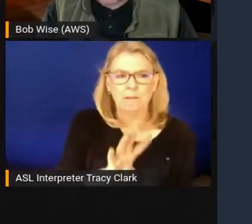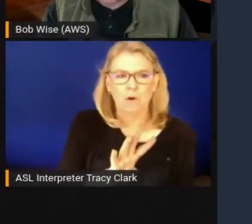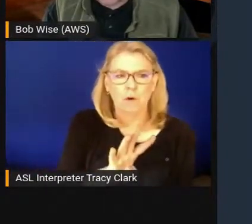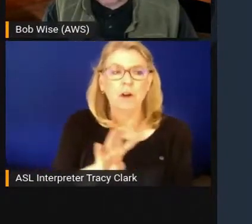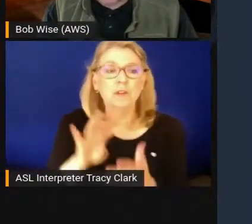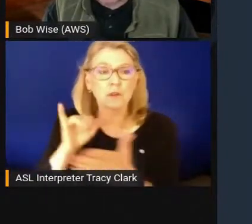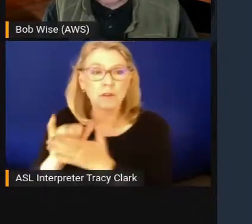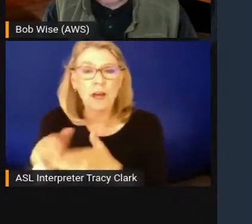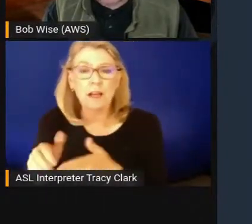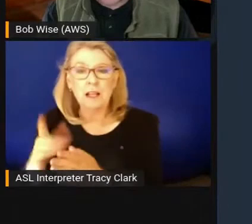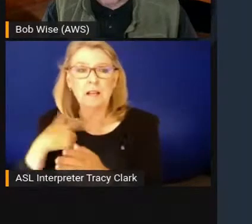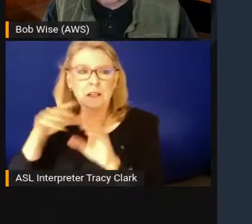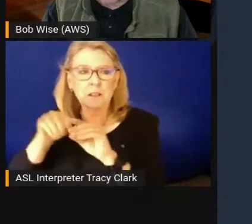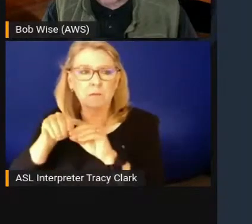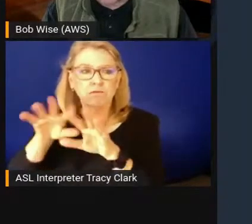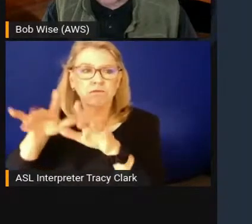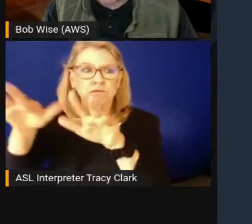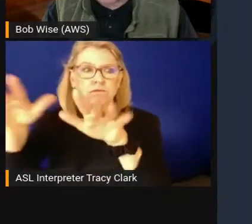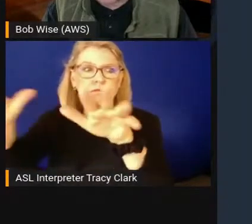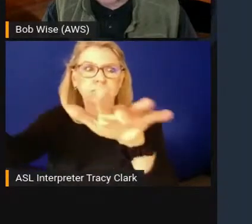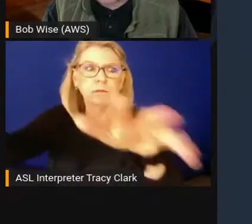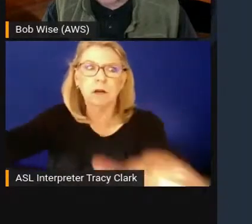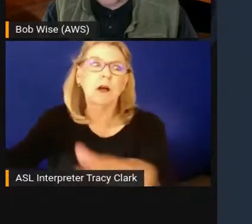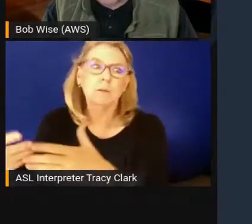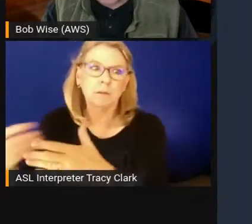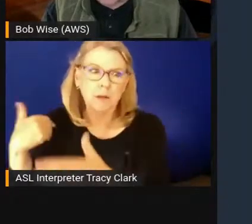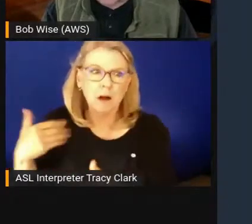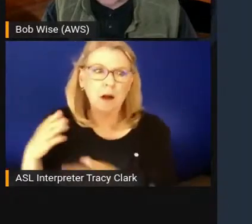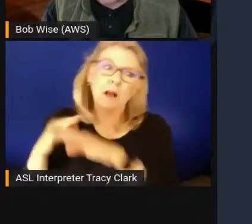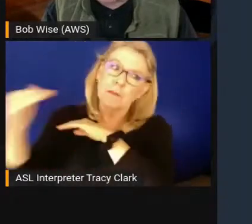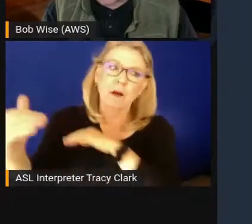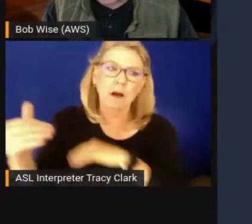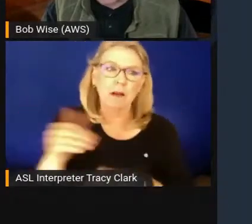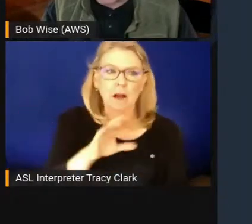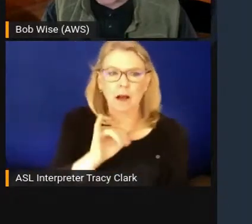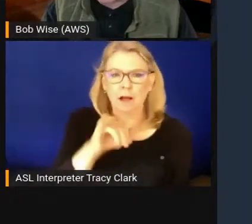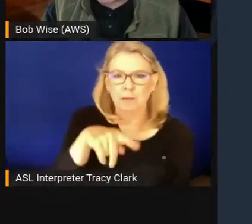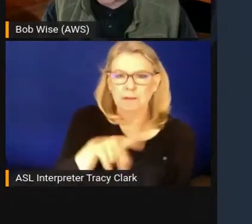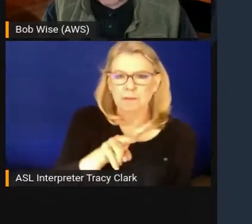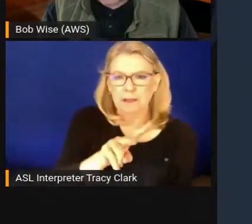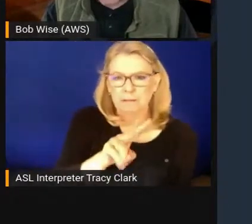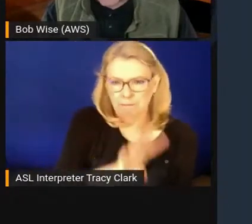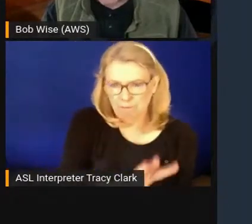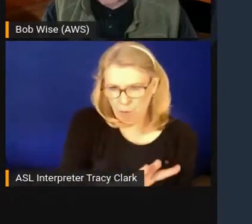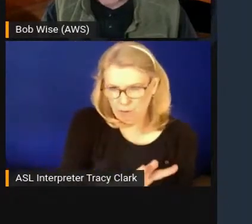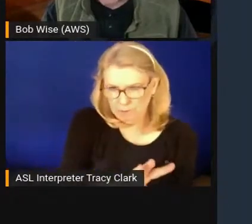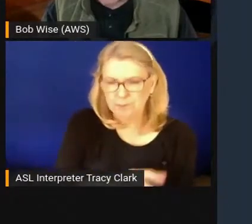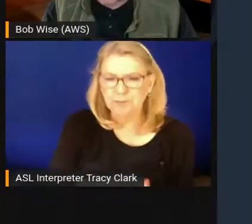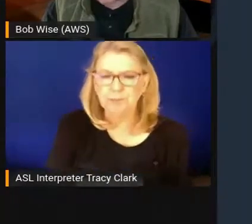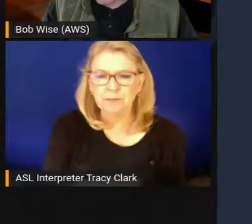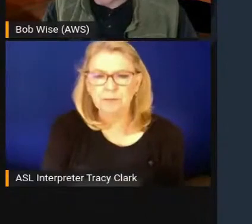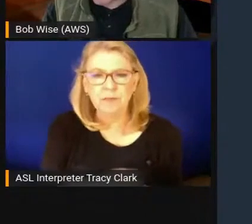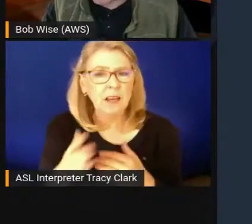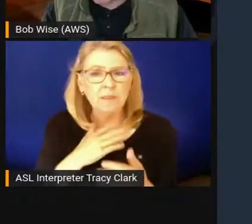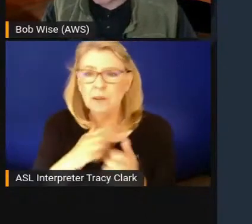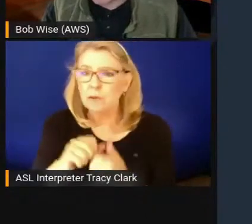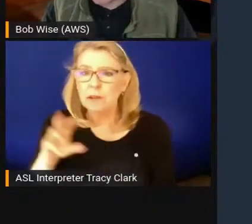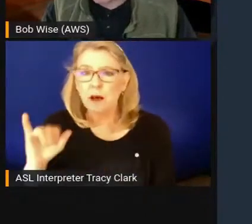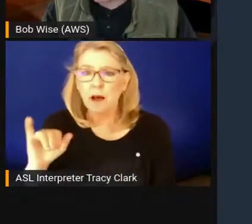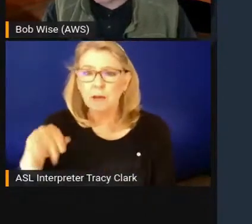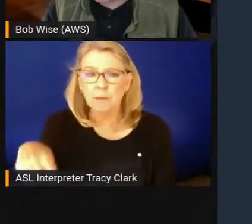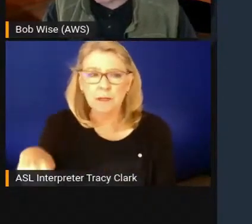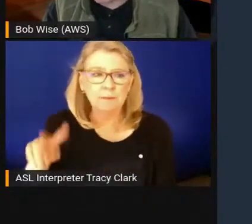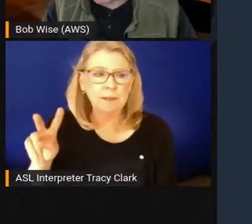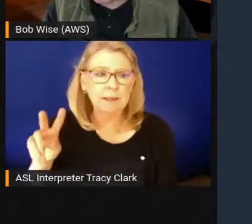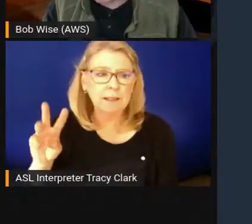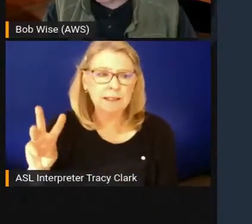may have now in existing IPv4 based VPCs. Even with IPv6 only pods,